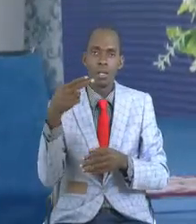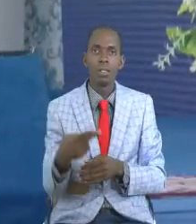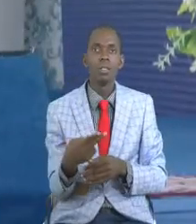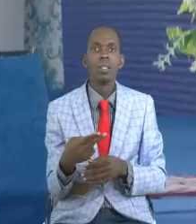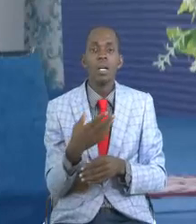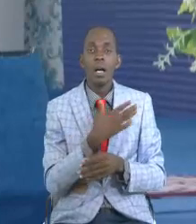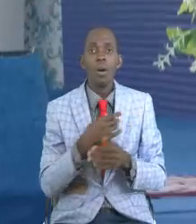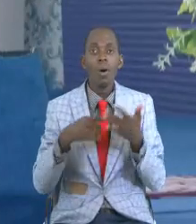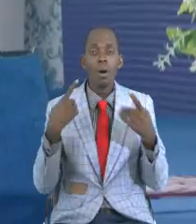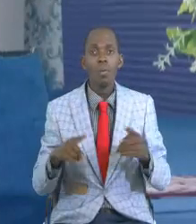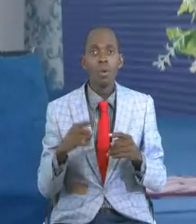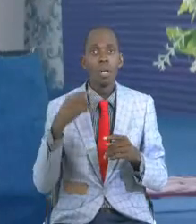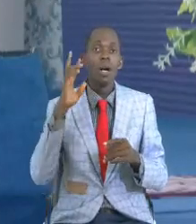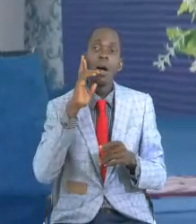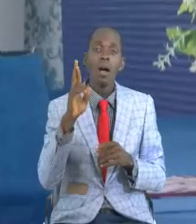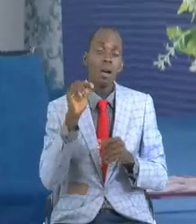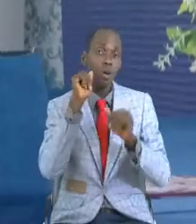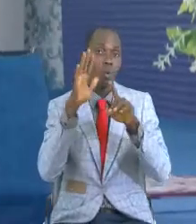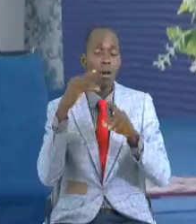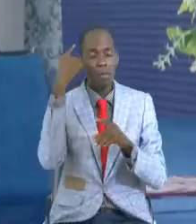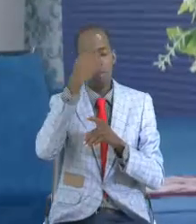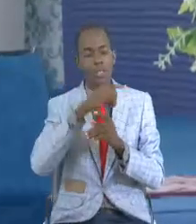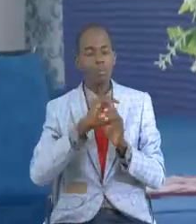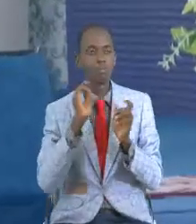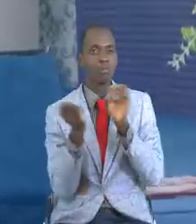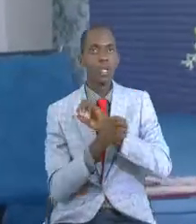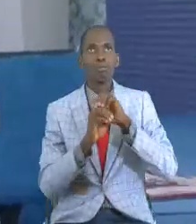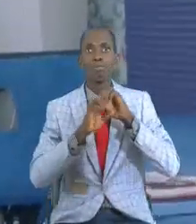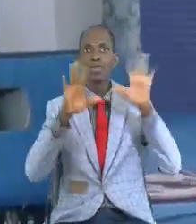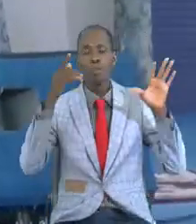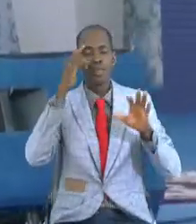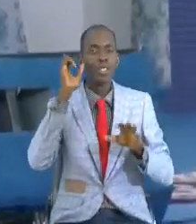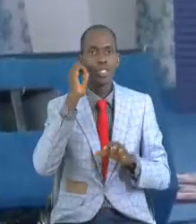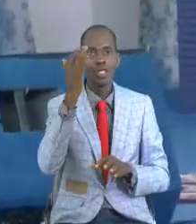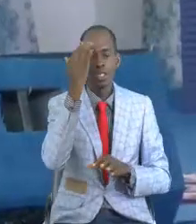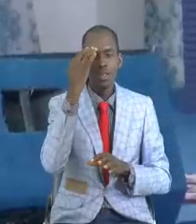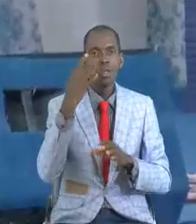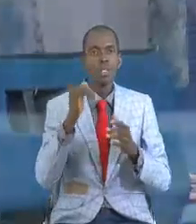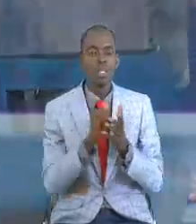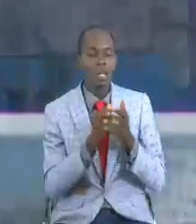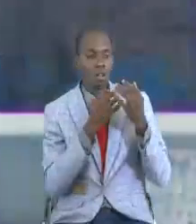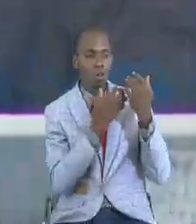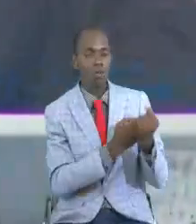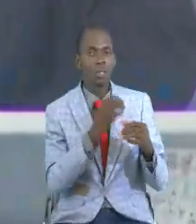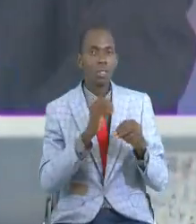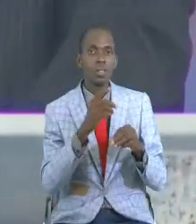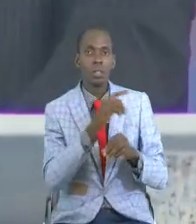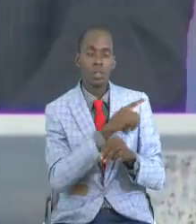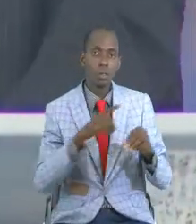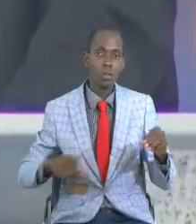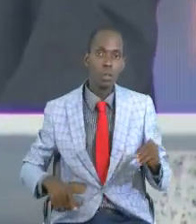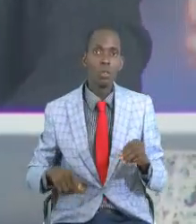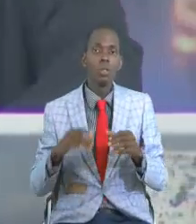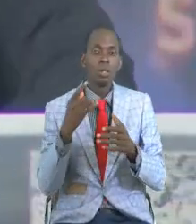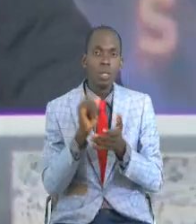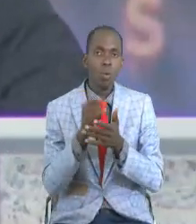changed. She became bright because she knew confidence in the Lord. What I have asked, he has